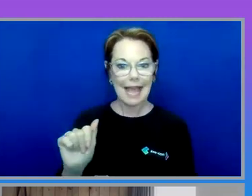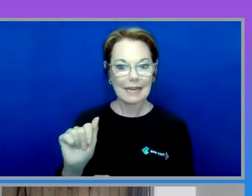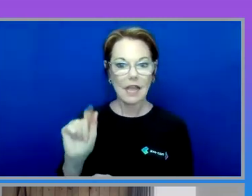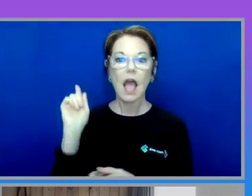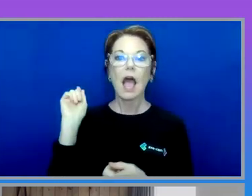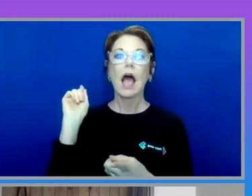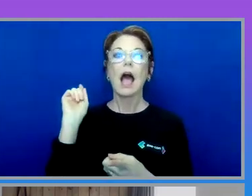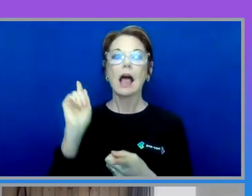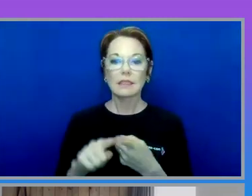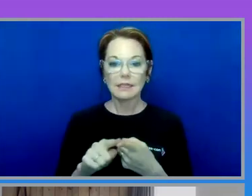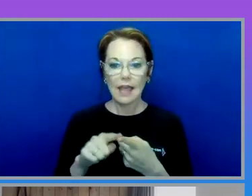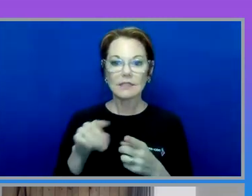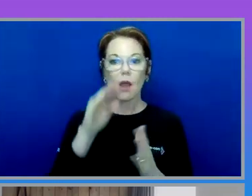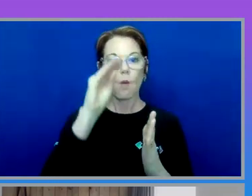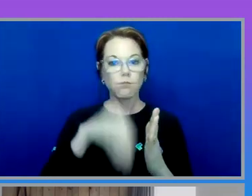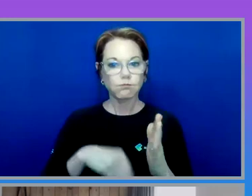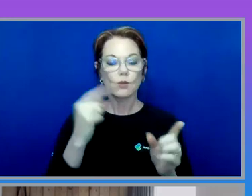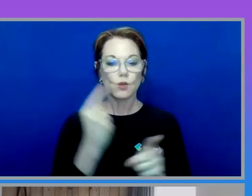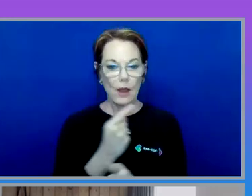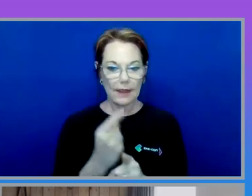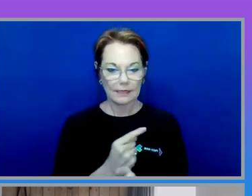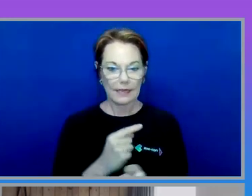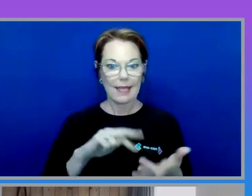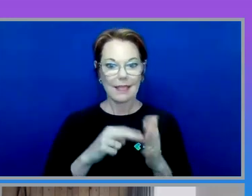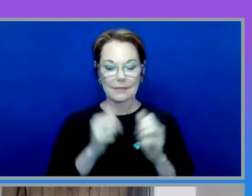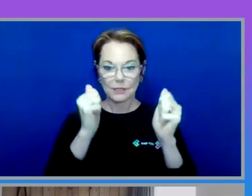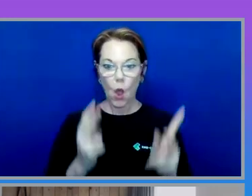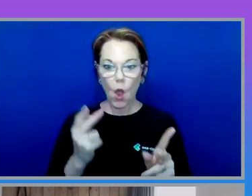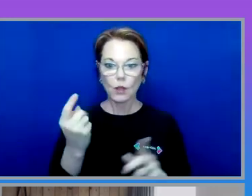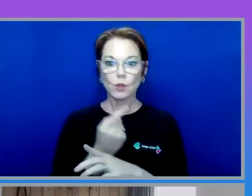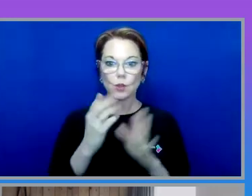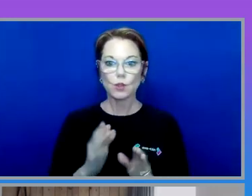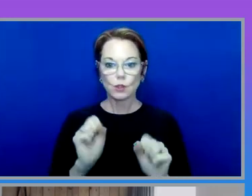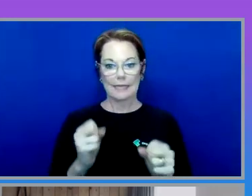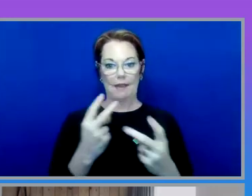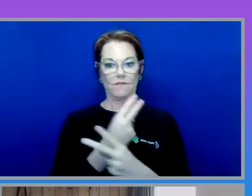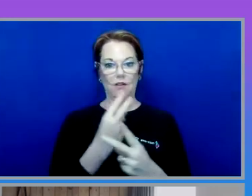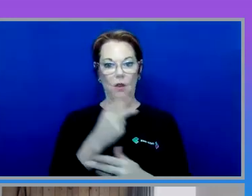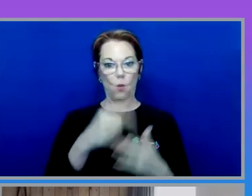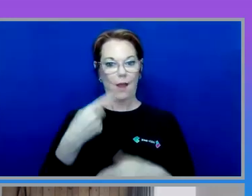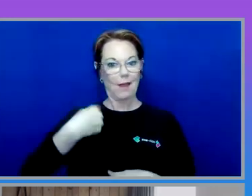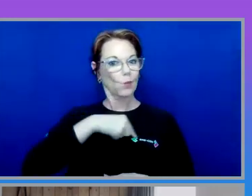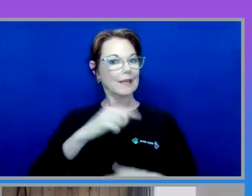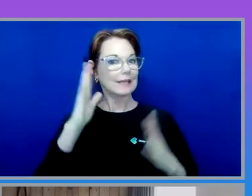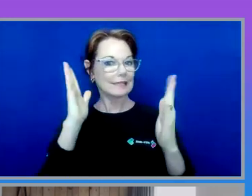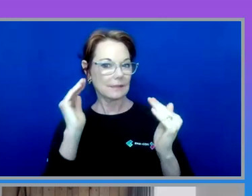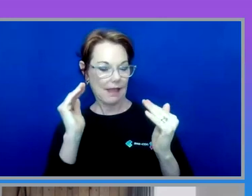out the form correctly, and all users will be able to figure out what we expect from them.